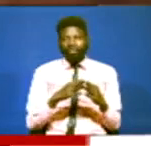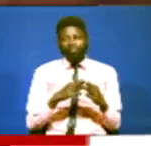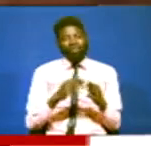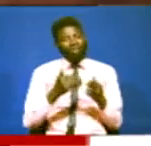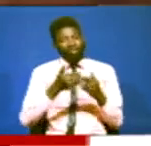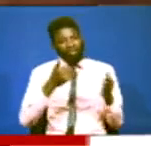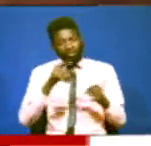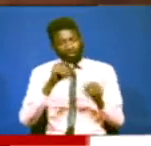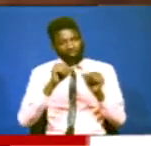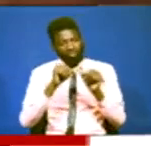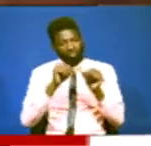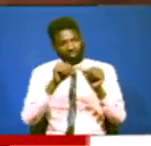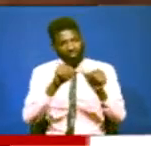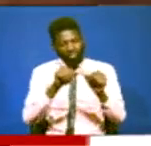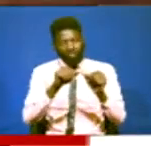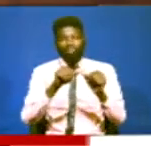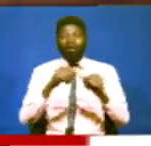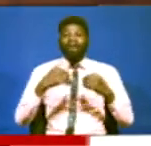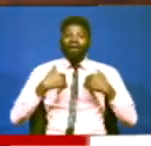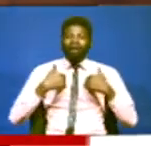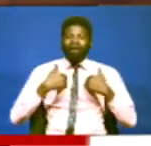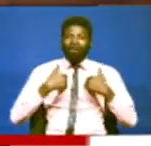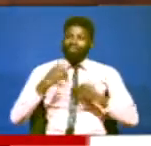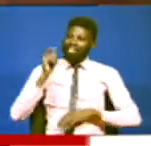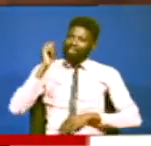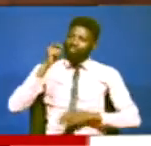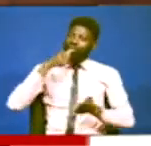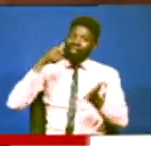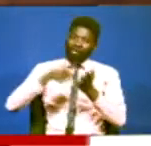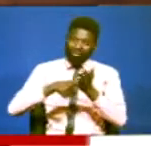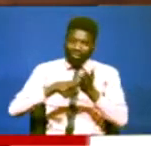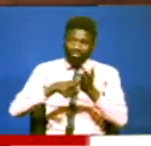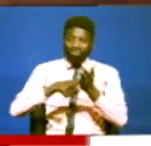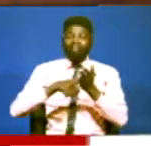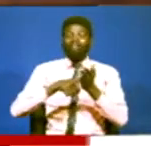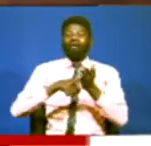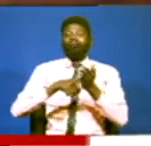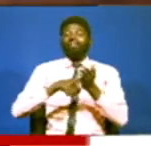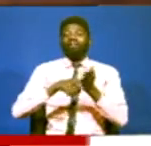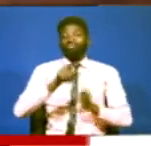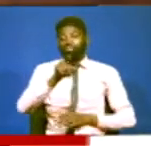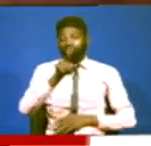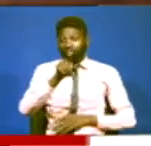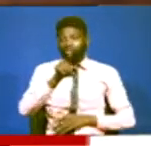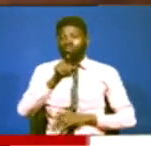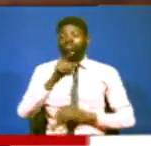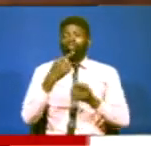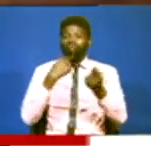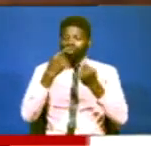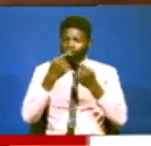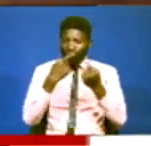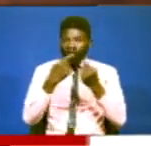in the affidavit of Yah, the first affidavit, you talked about technology and the basis why it had to go to the public